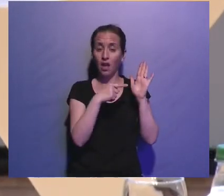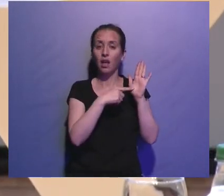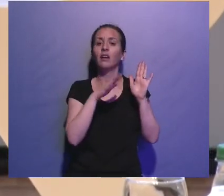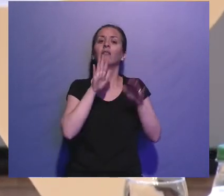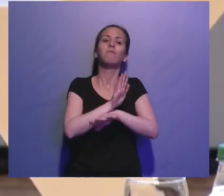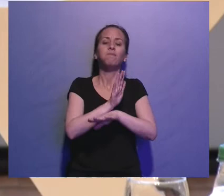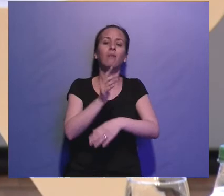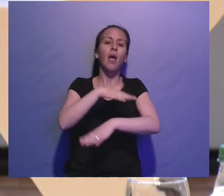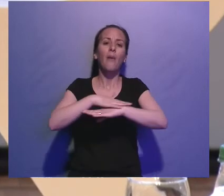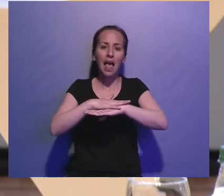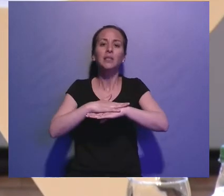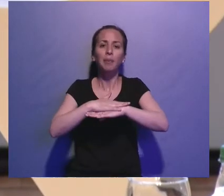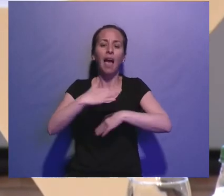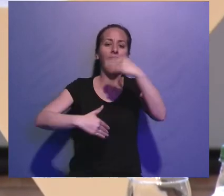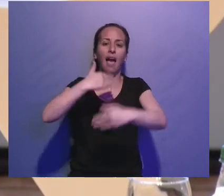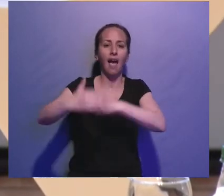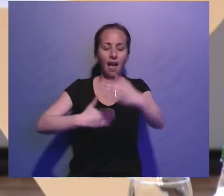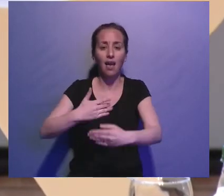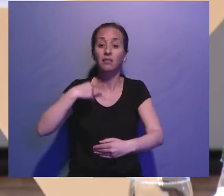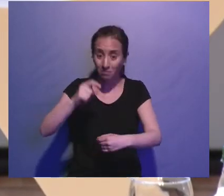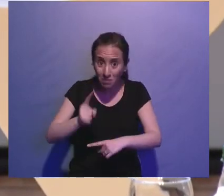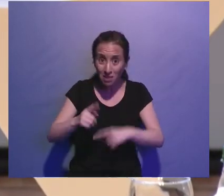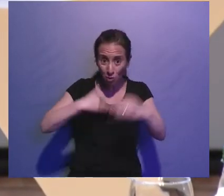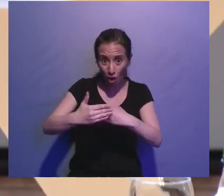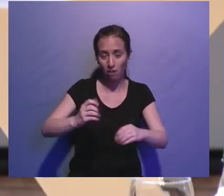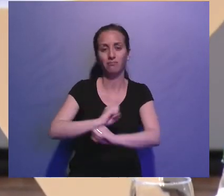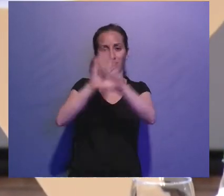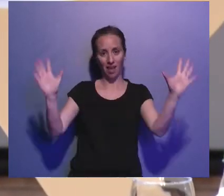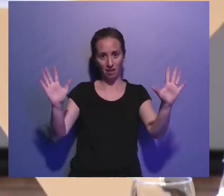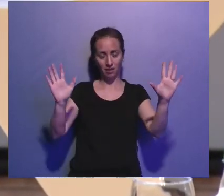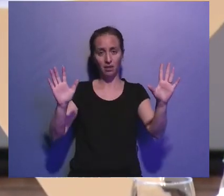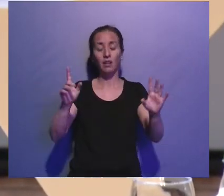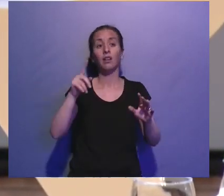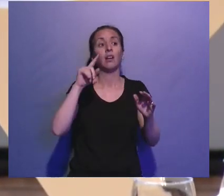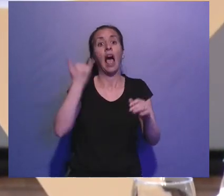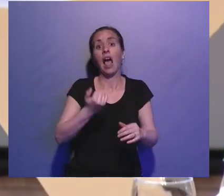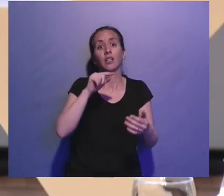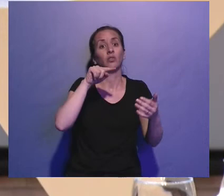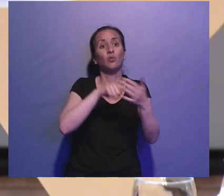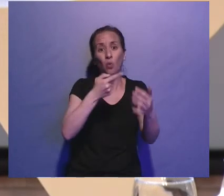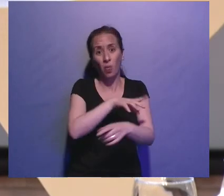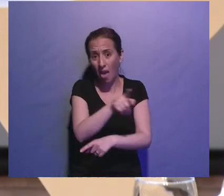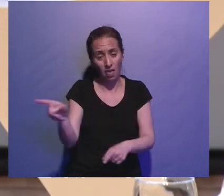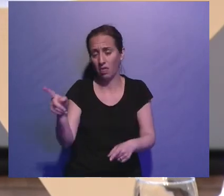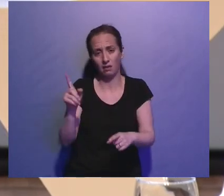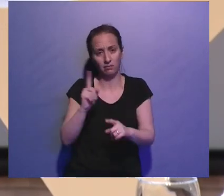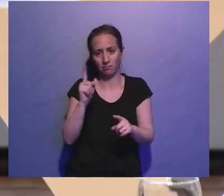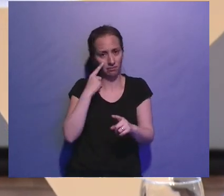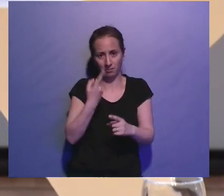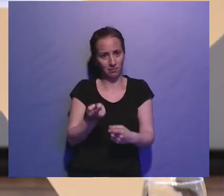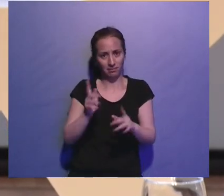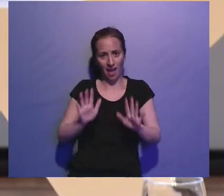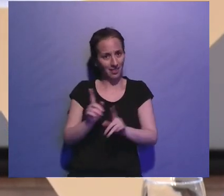and what in many cities is not seen as part of transparency because cities are so focused on operations and services for the most